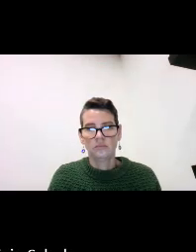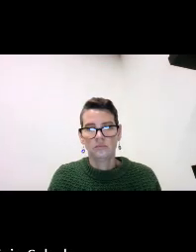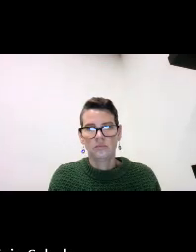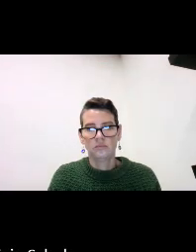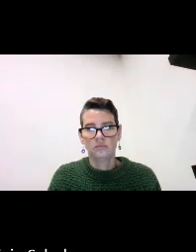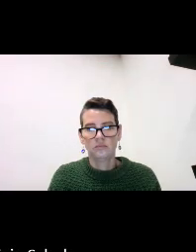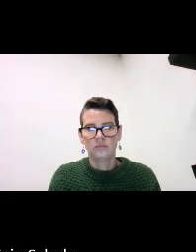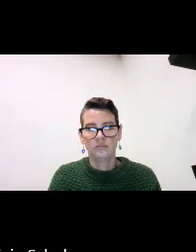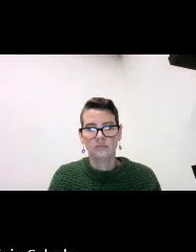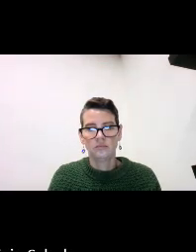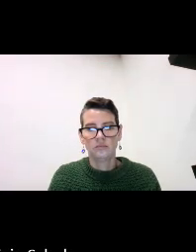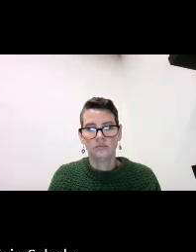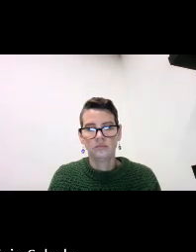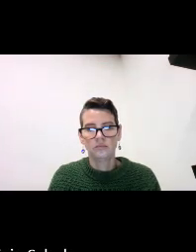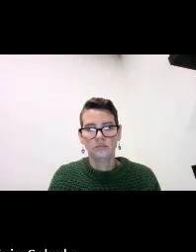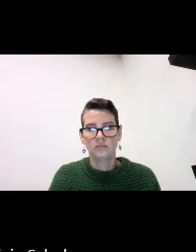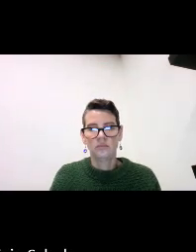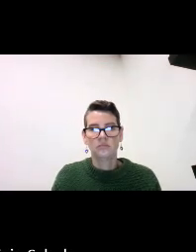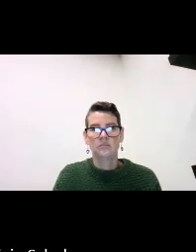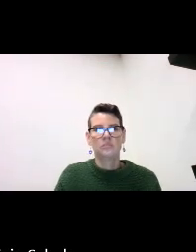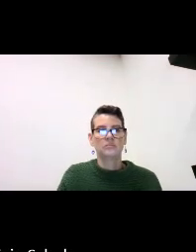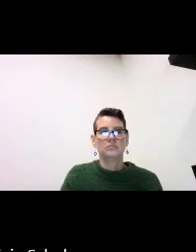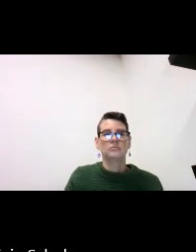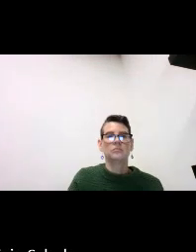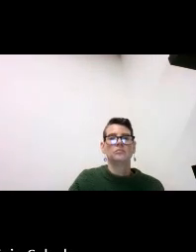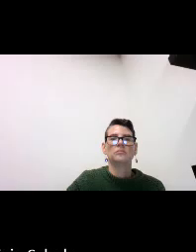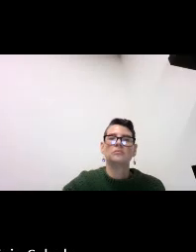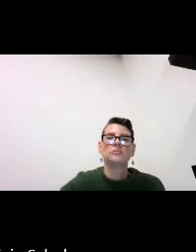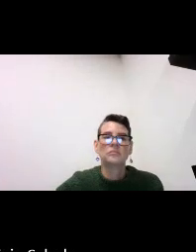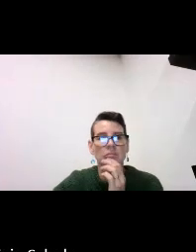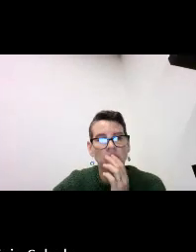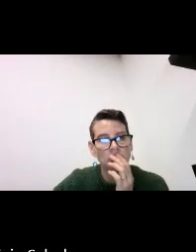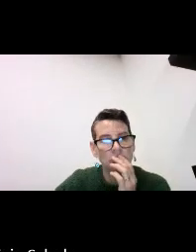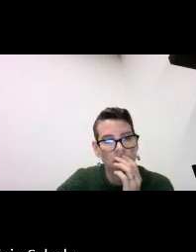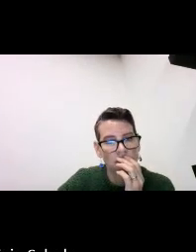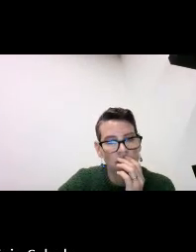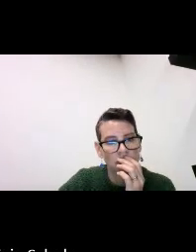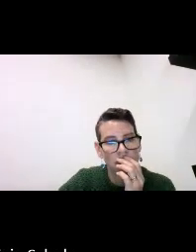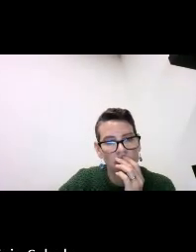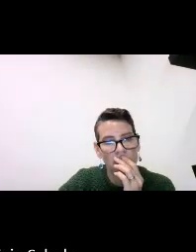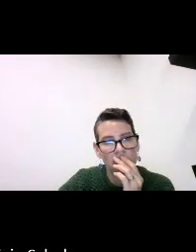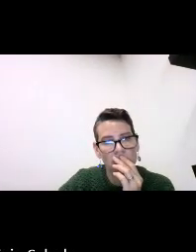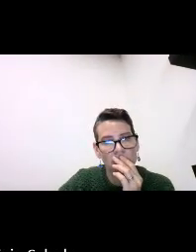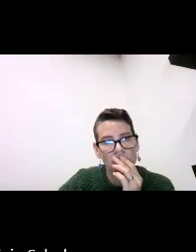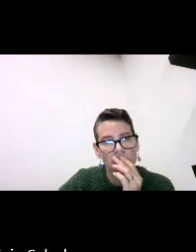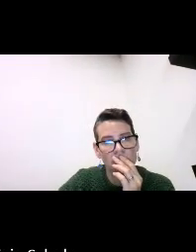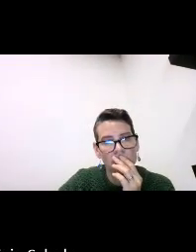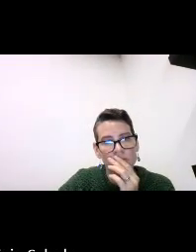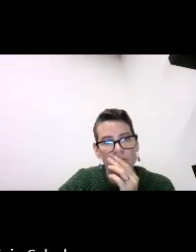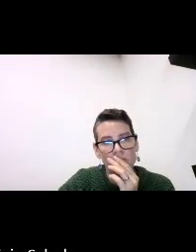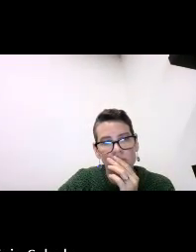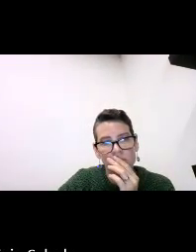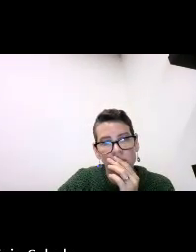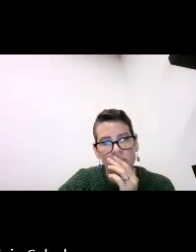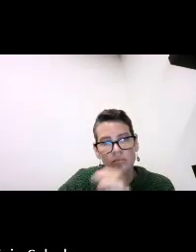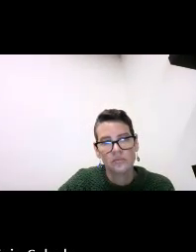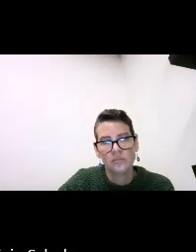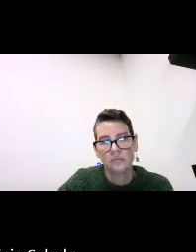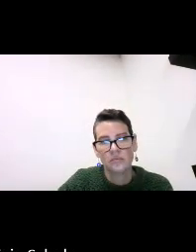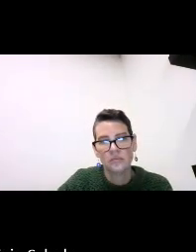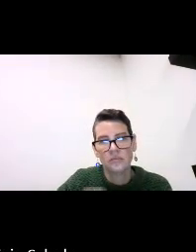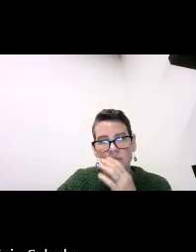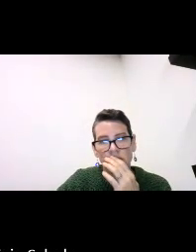treatment. If there are any barriers to treatment, or if they are not engaging in attending appointments,